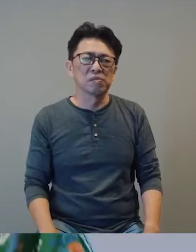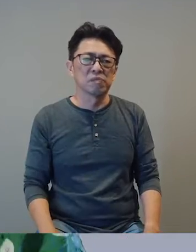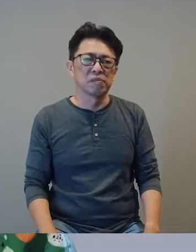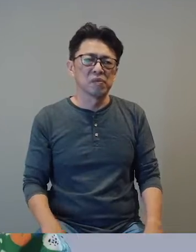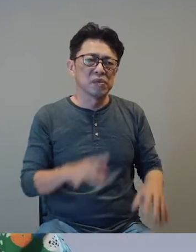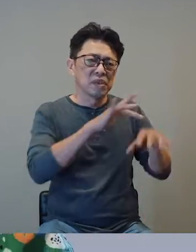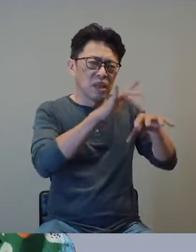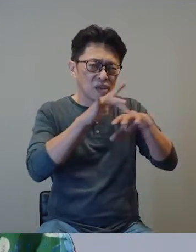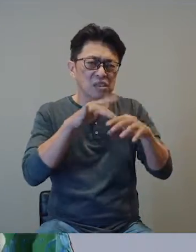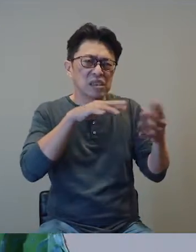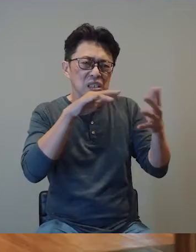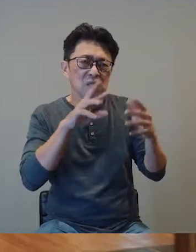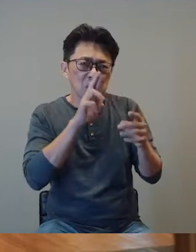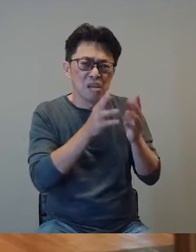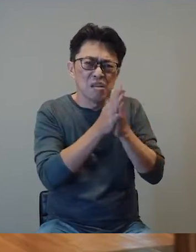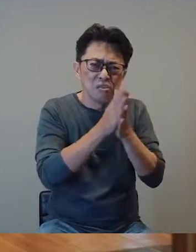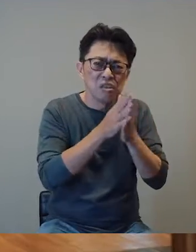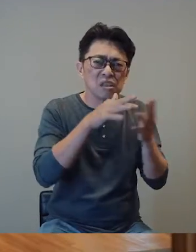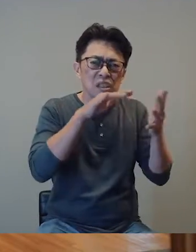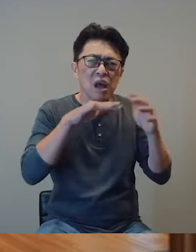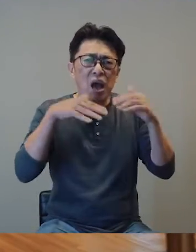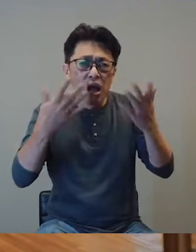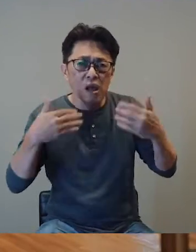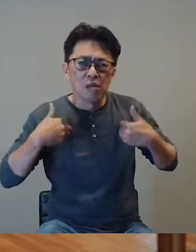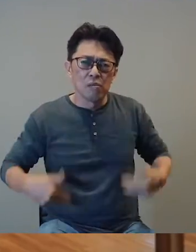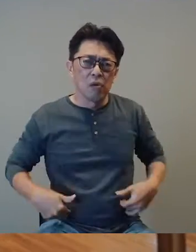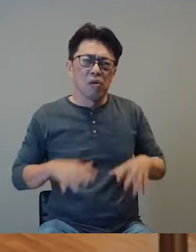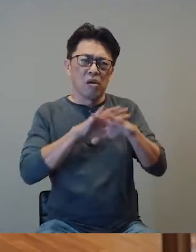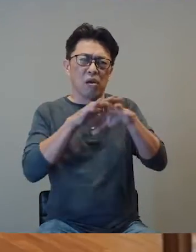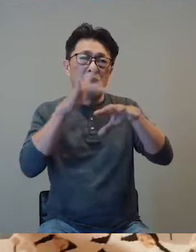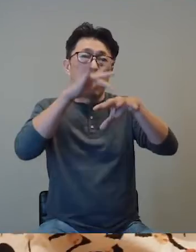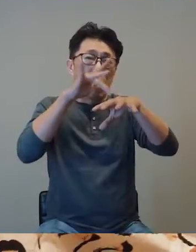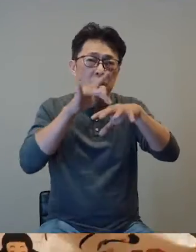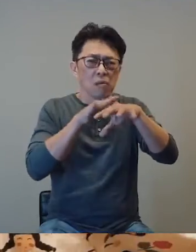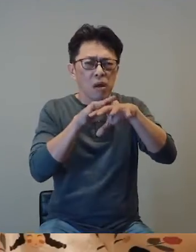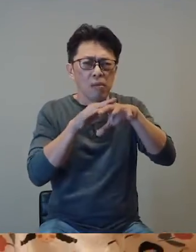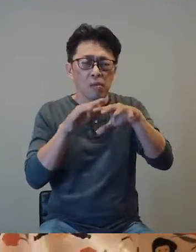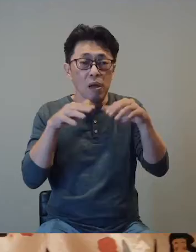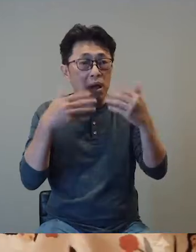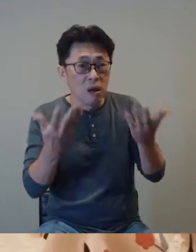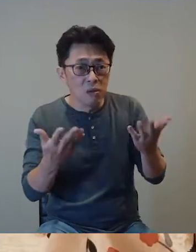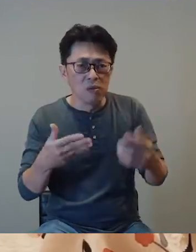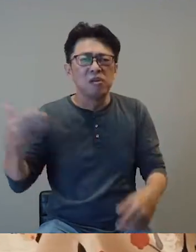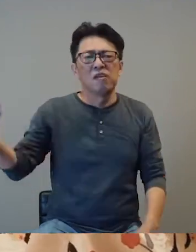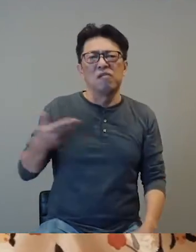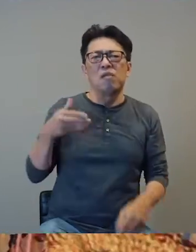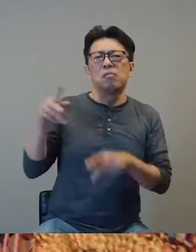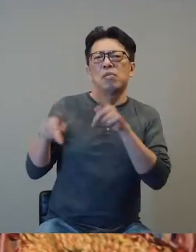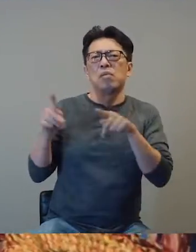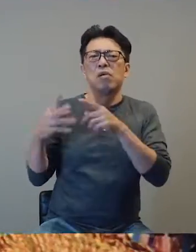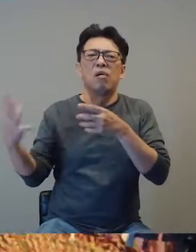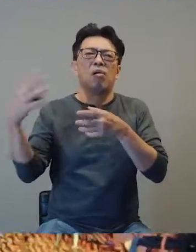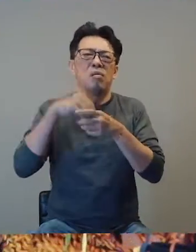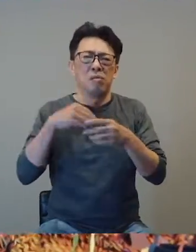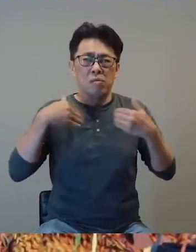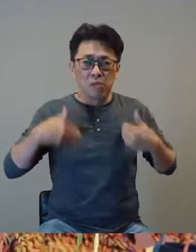In Tactility Studies, we're really interested in how performances take place on and through the body. It's an invitation